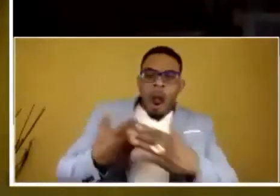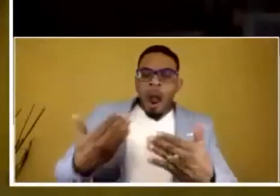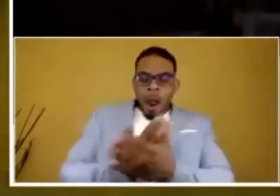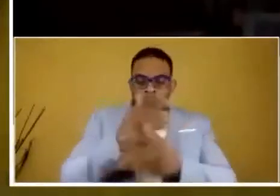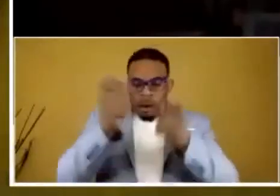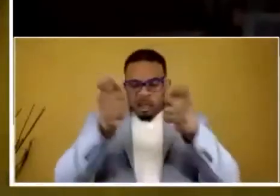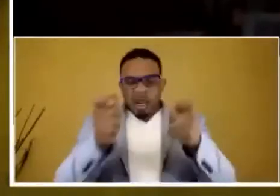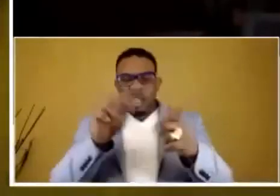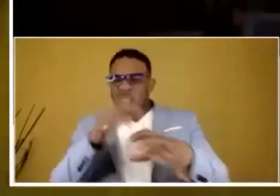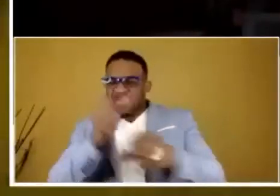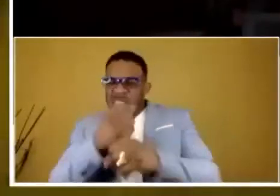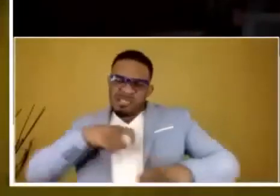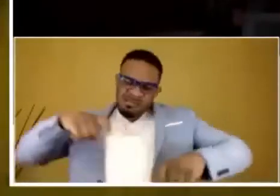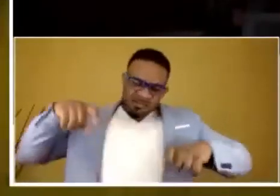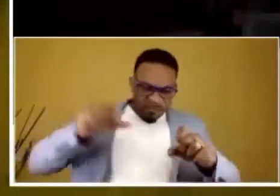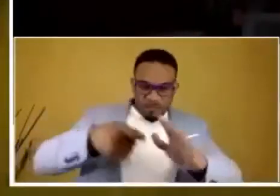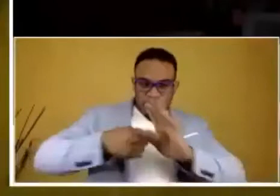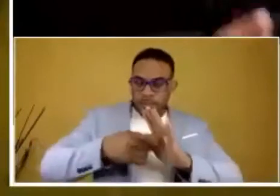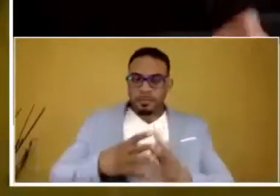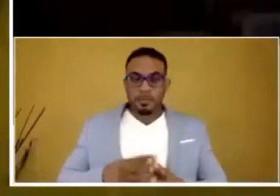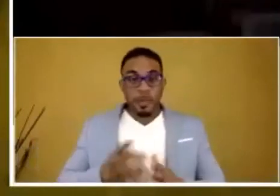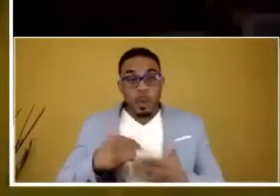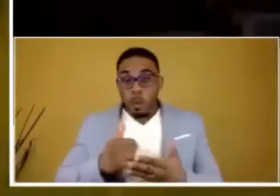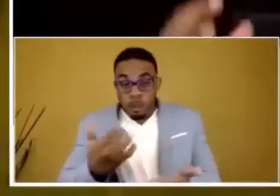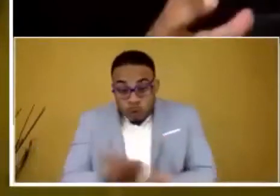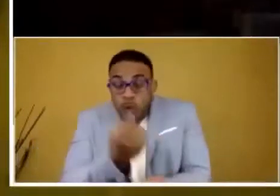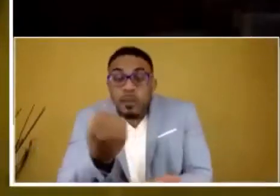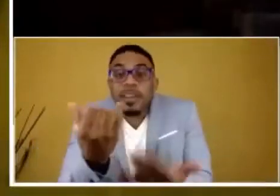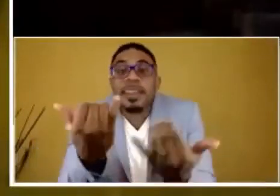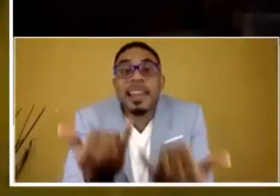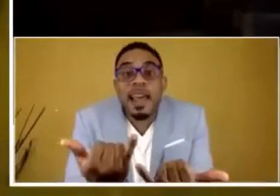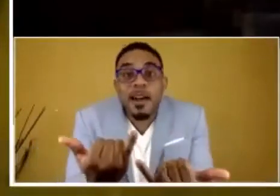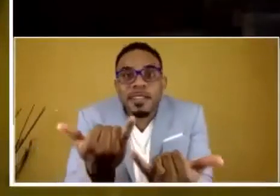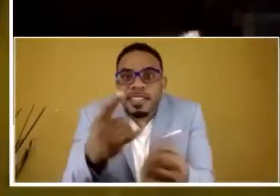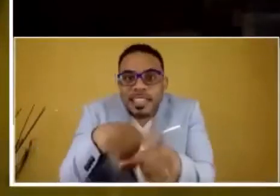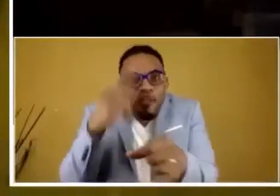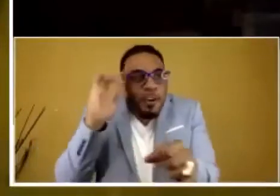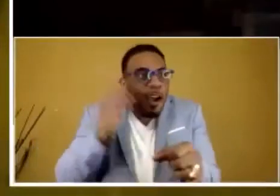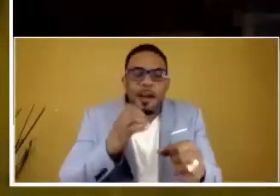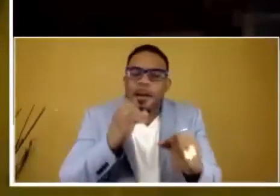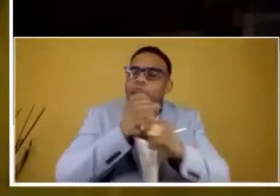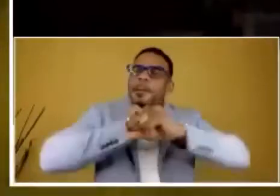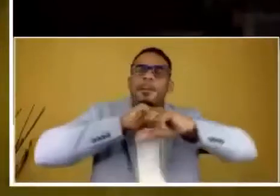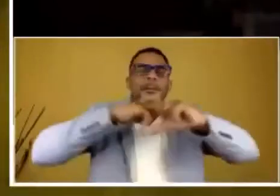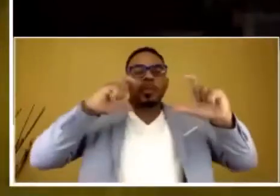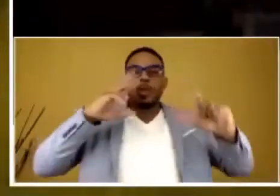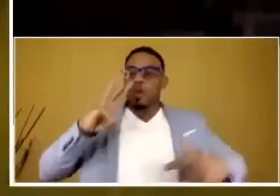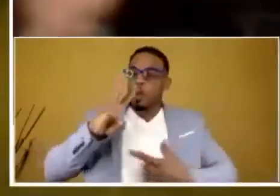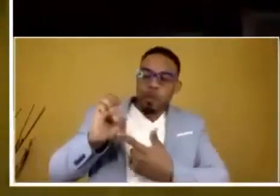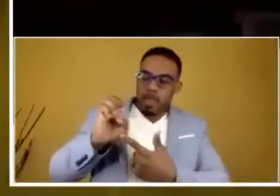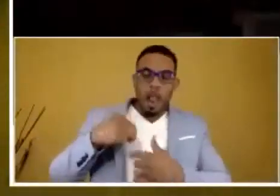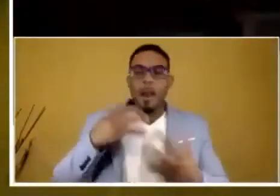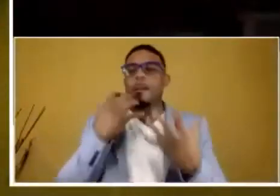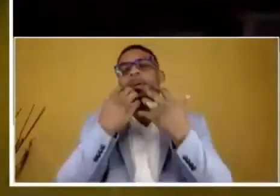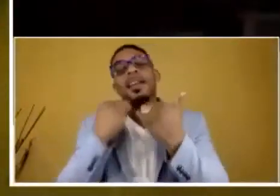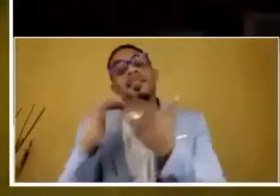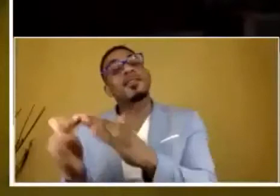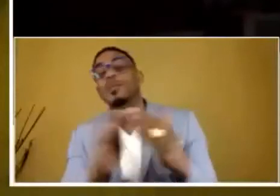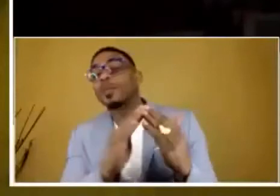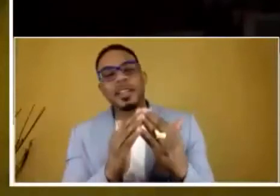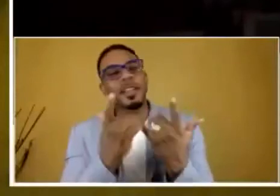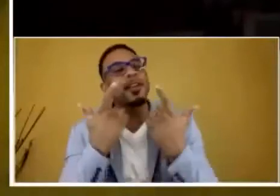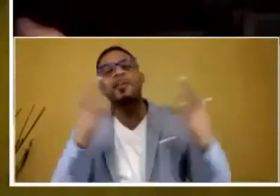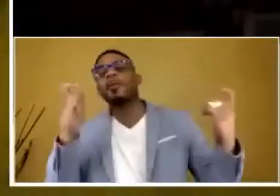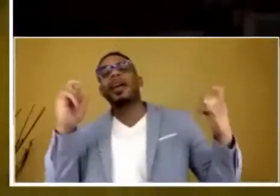get what we've demanded, what we've deserved. Now is the time for our big we, our beloved community, the great